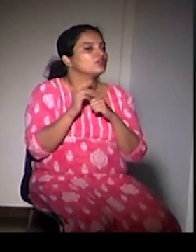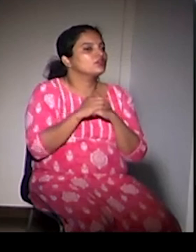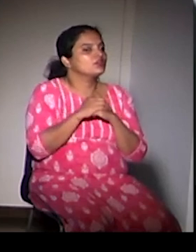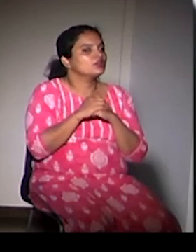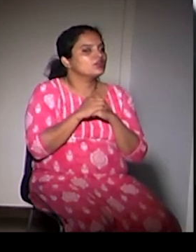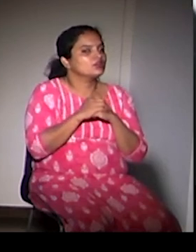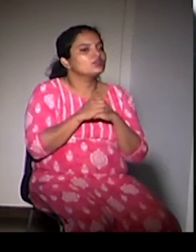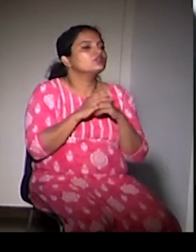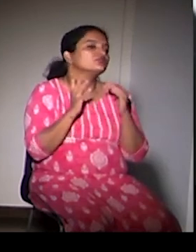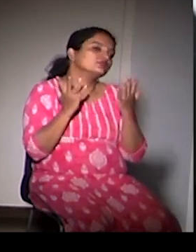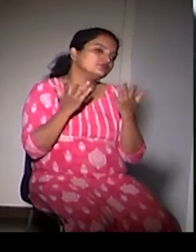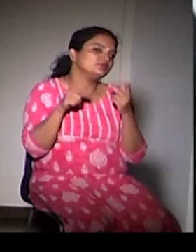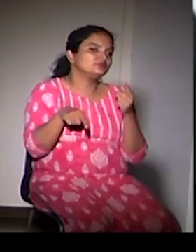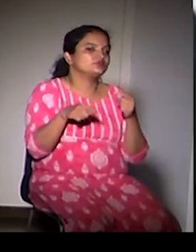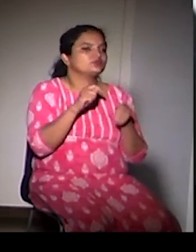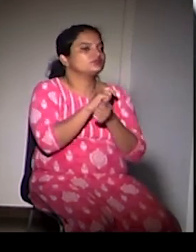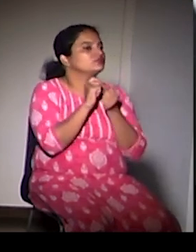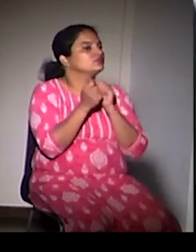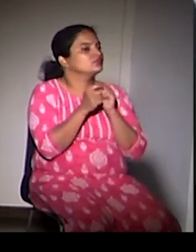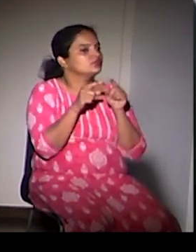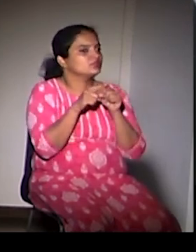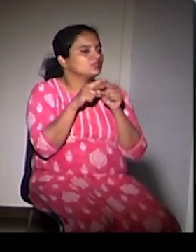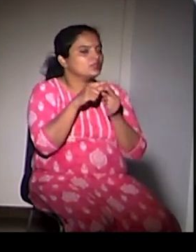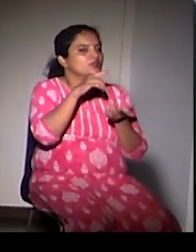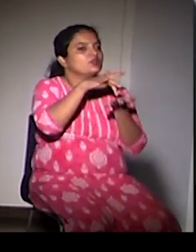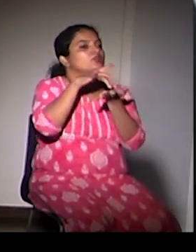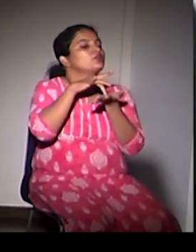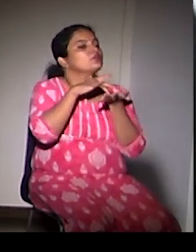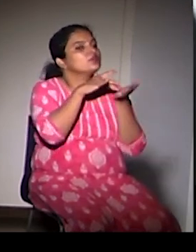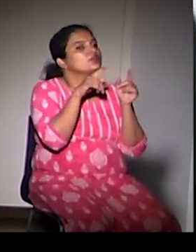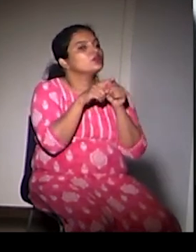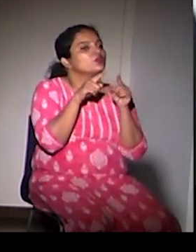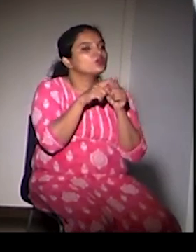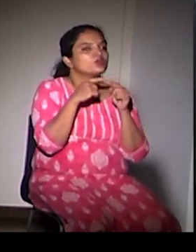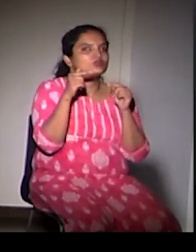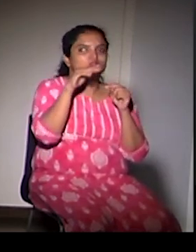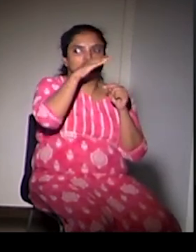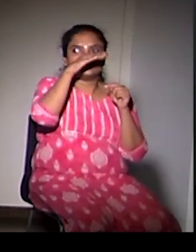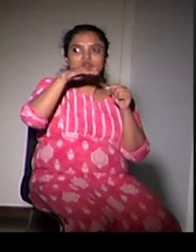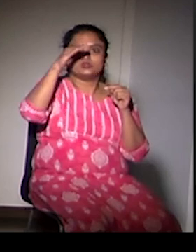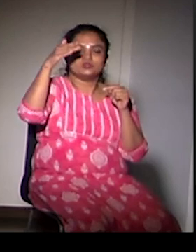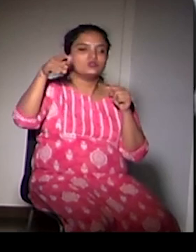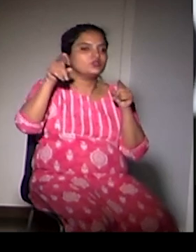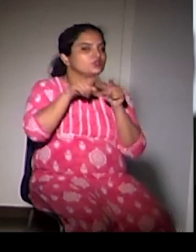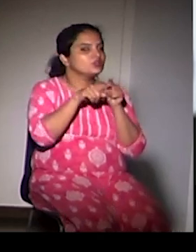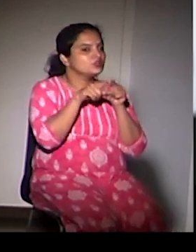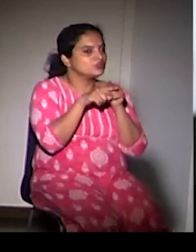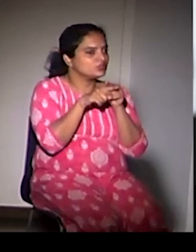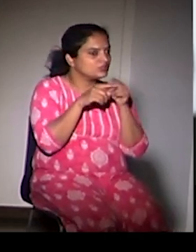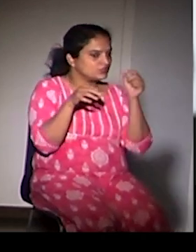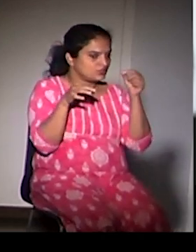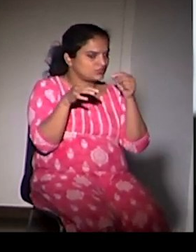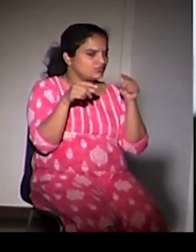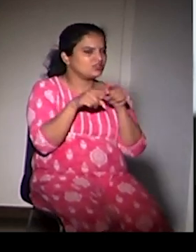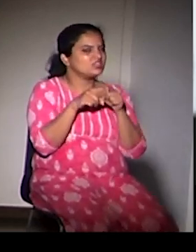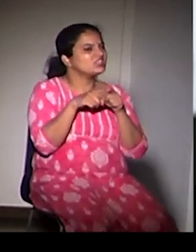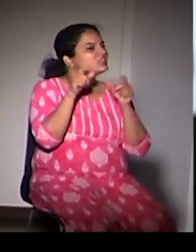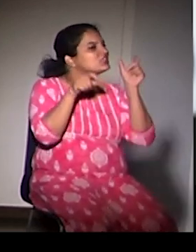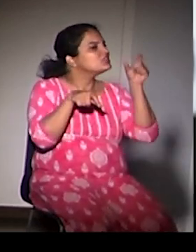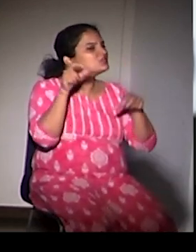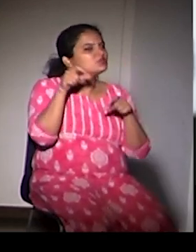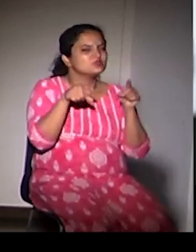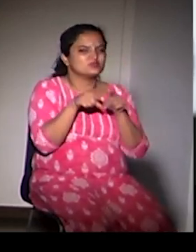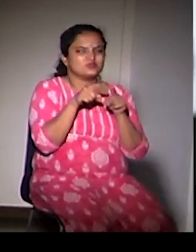quite a rarity are these glazed roof tiles in Fatehpur Sikri, which people don't really tend